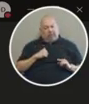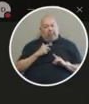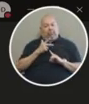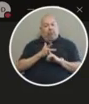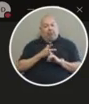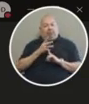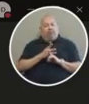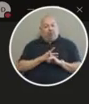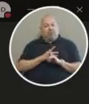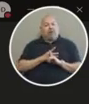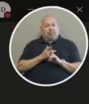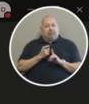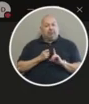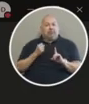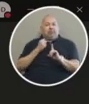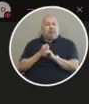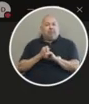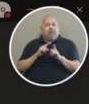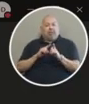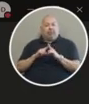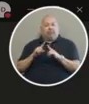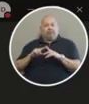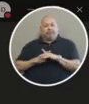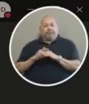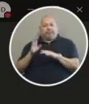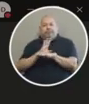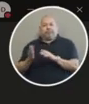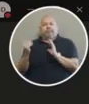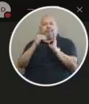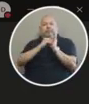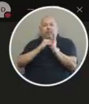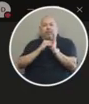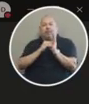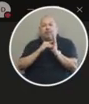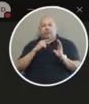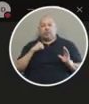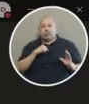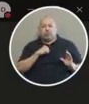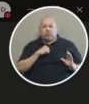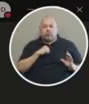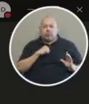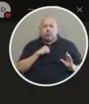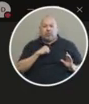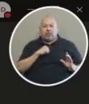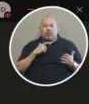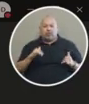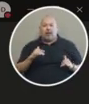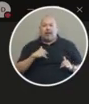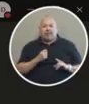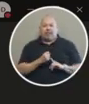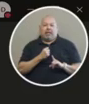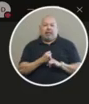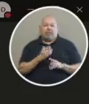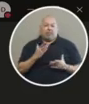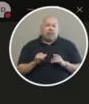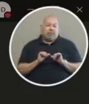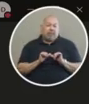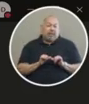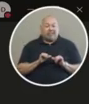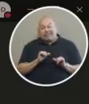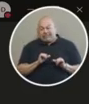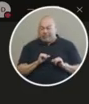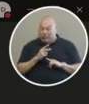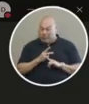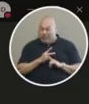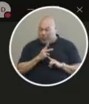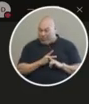lag in terms of impact, and then we start business back up again, well, we will have still had an impact that might last another